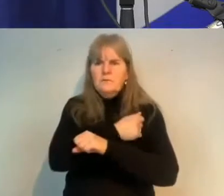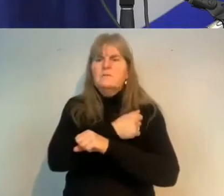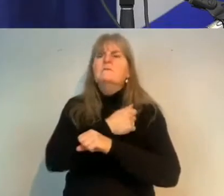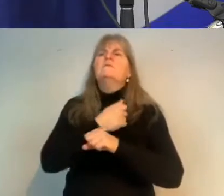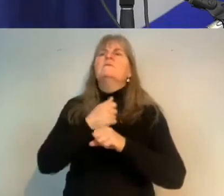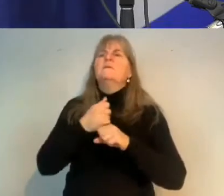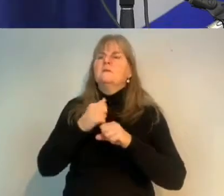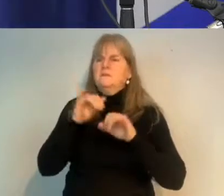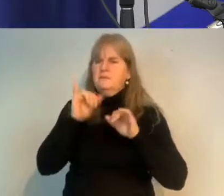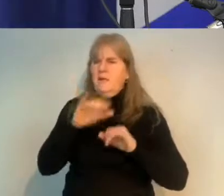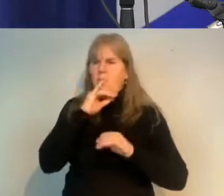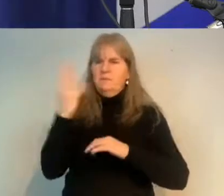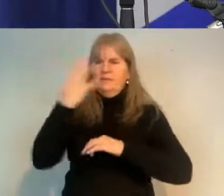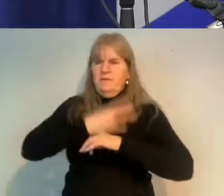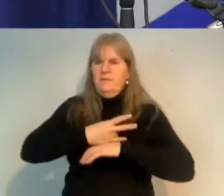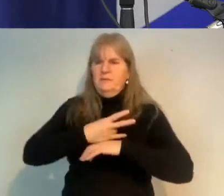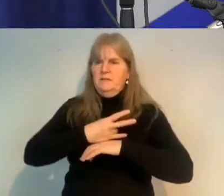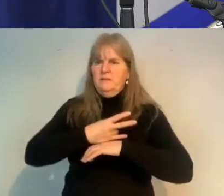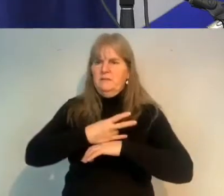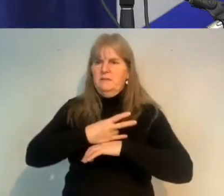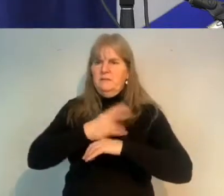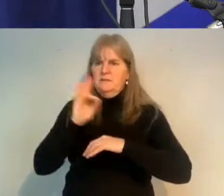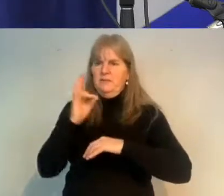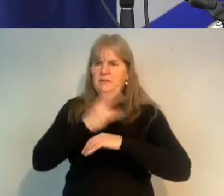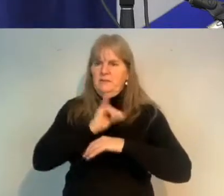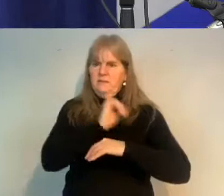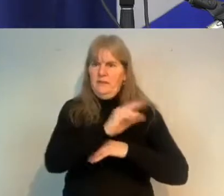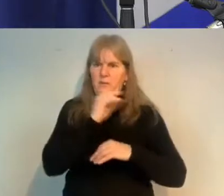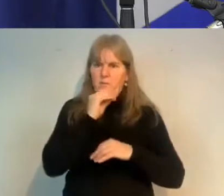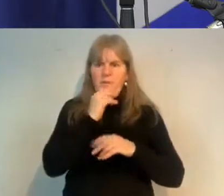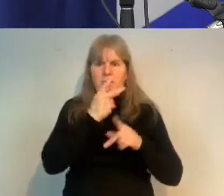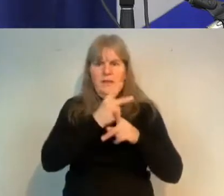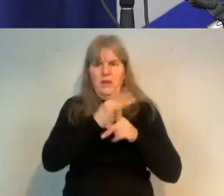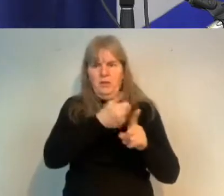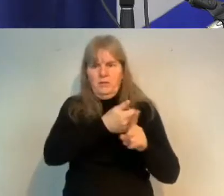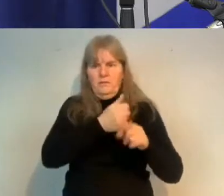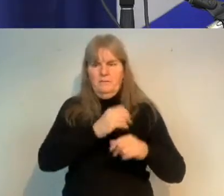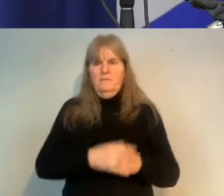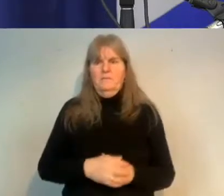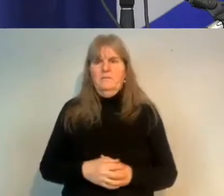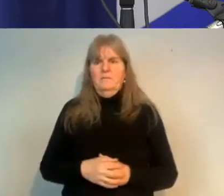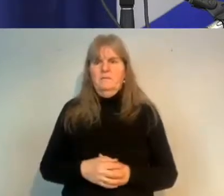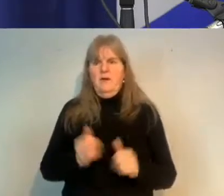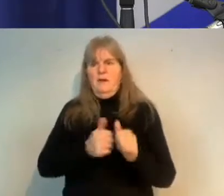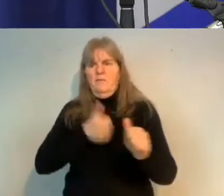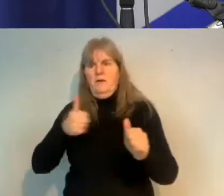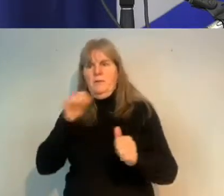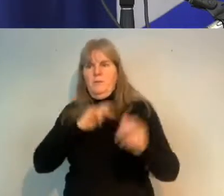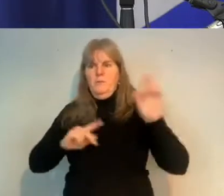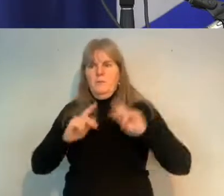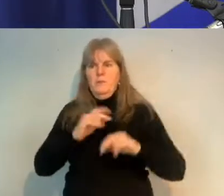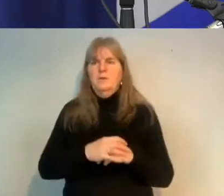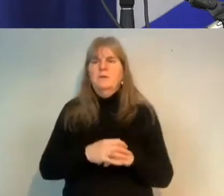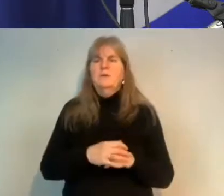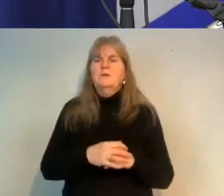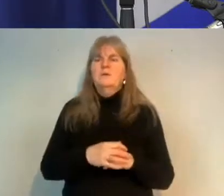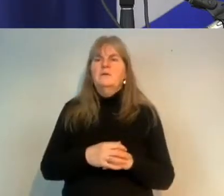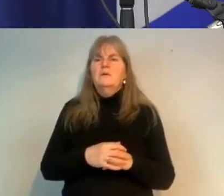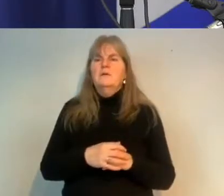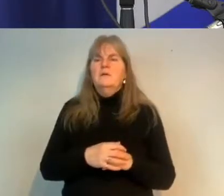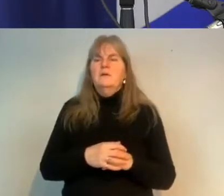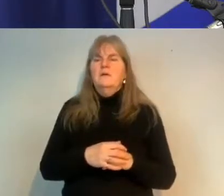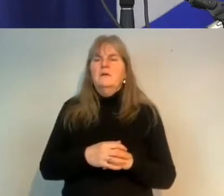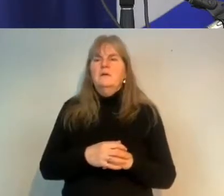symptom and take care of yourself, stay away from others, and you can go